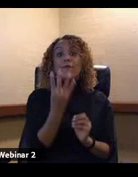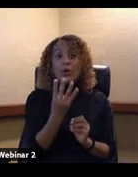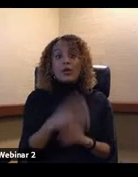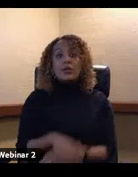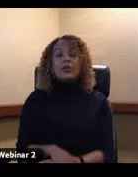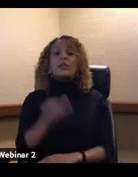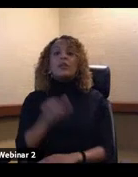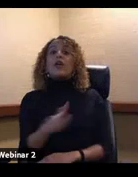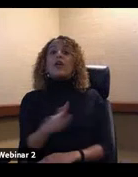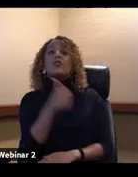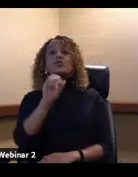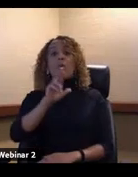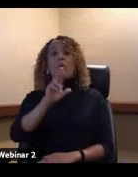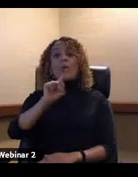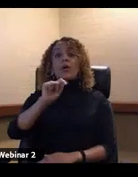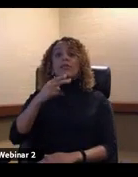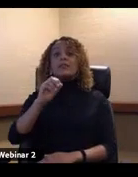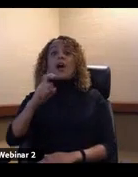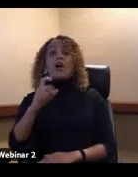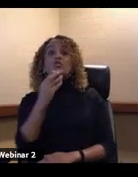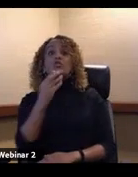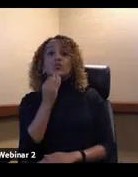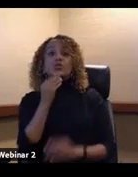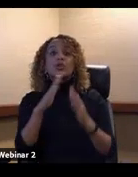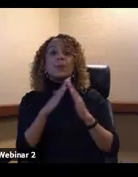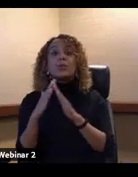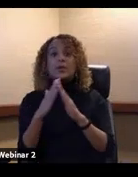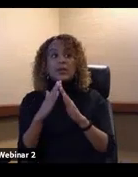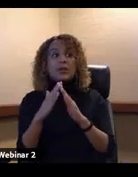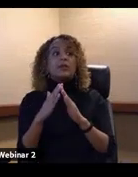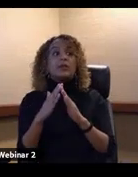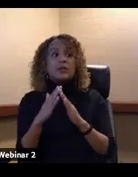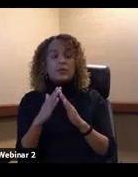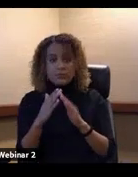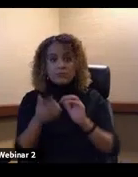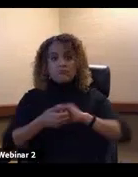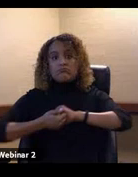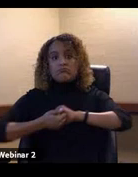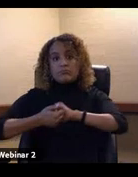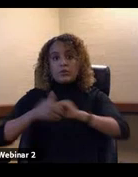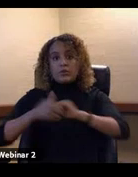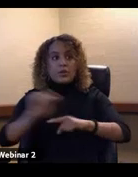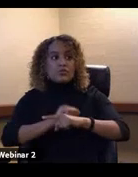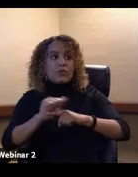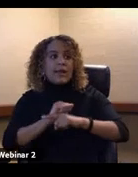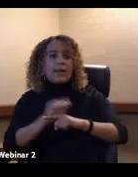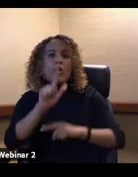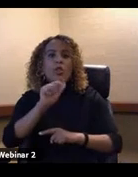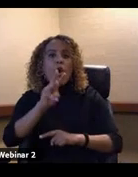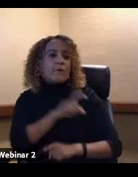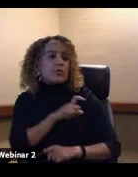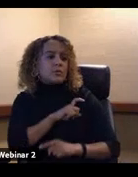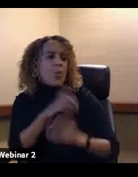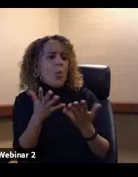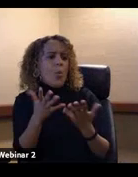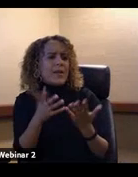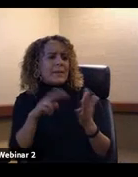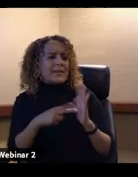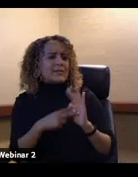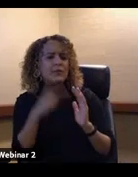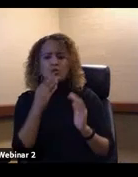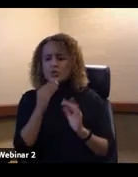Another example is an Orthodox Jewish community agency partnered with a domestic violence agency, and together they trained all local law enforcement